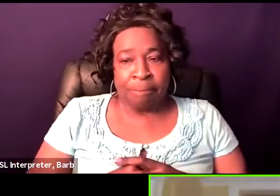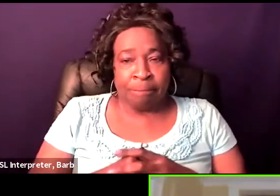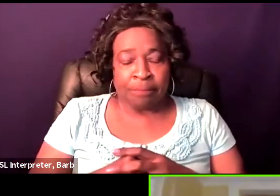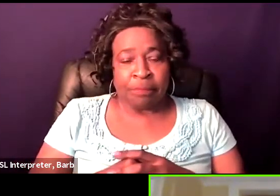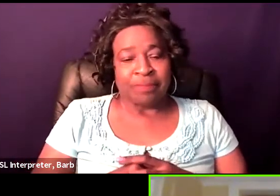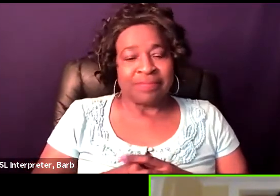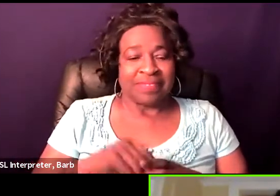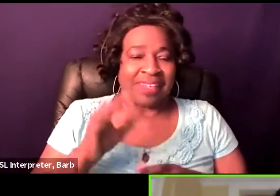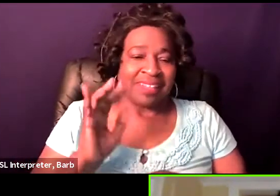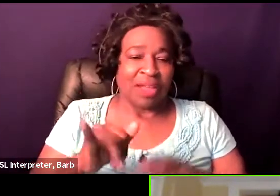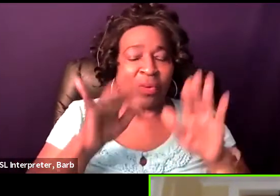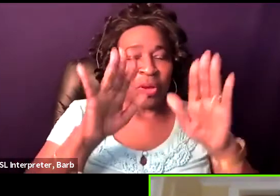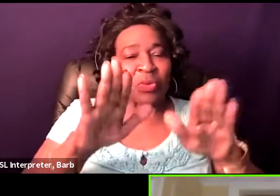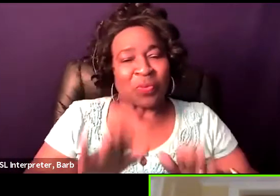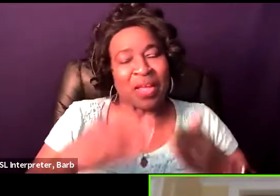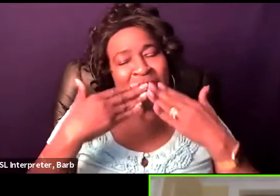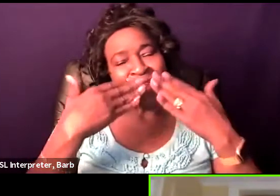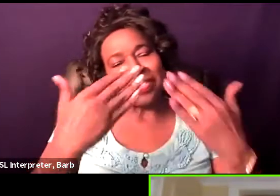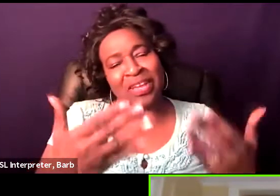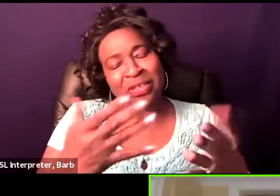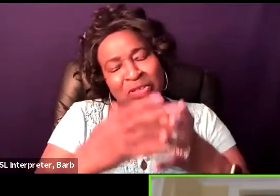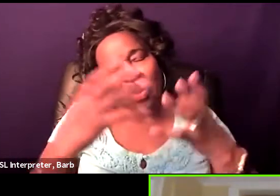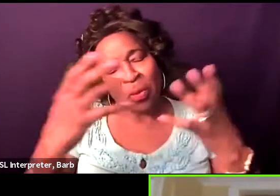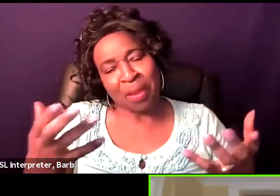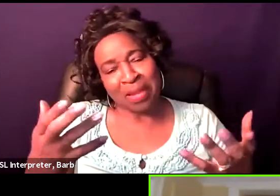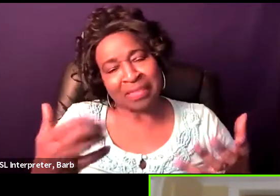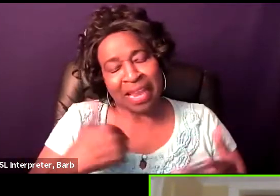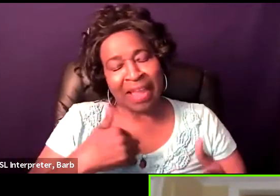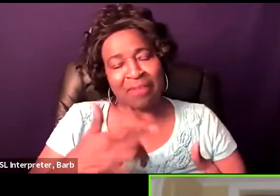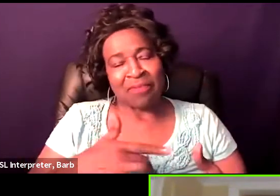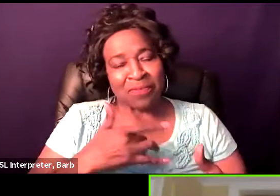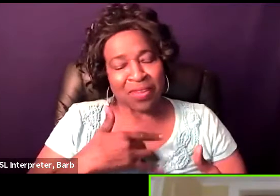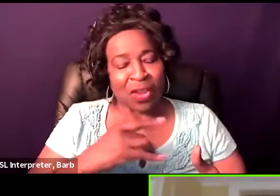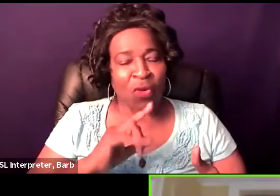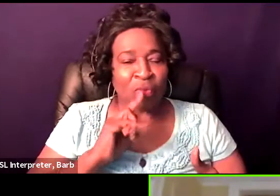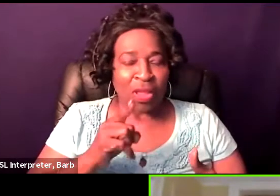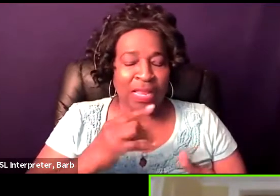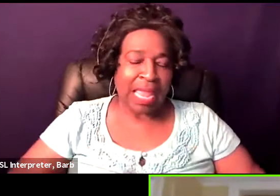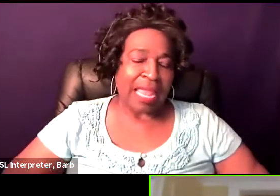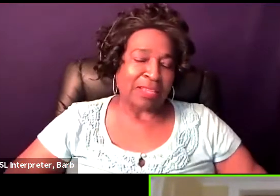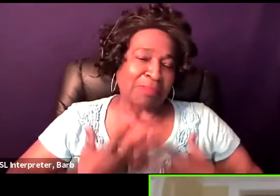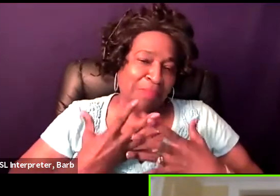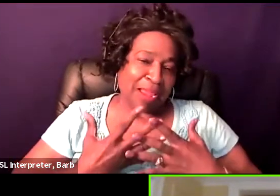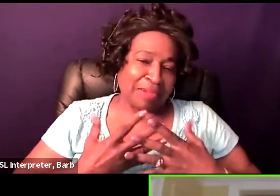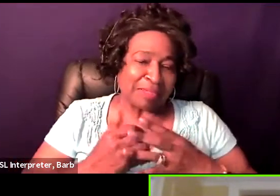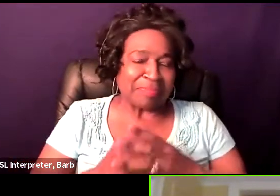That was astounding. Thank you so much. I feel really inspired by that answer.